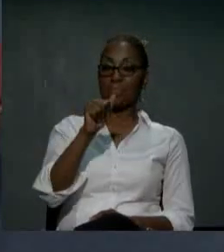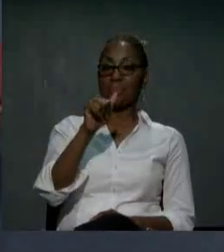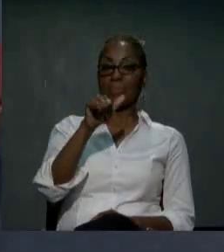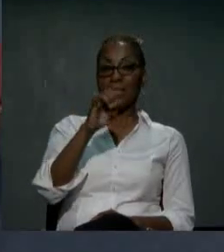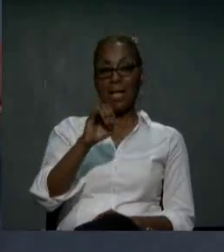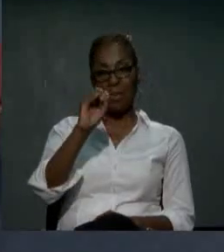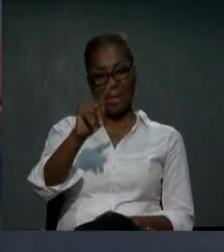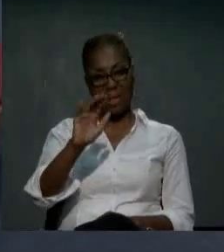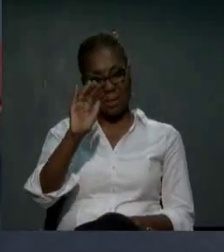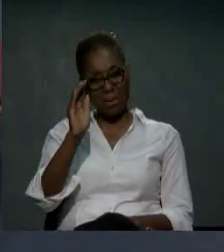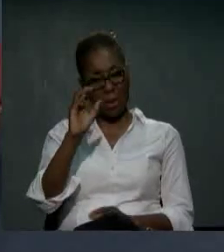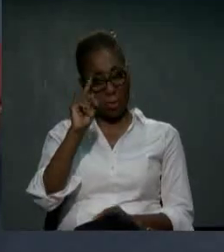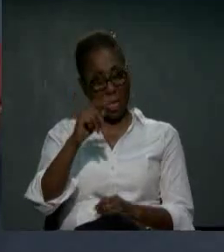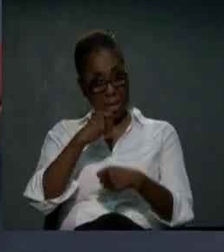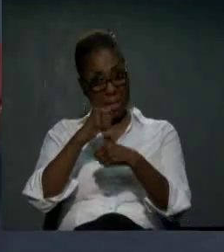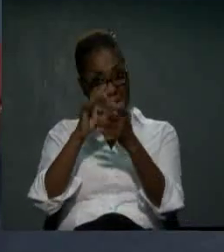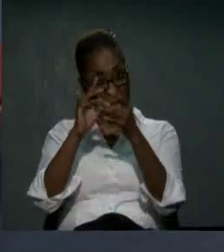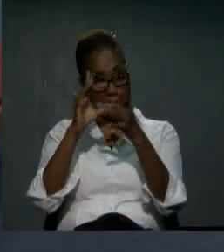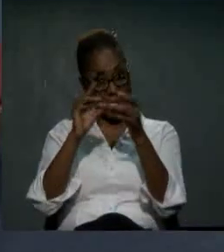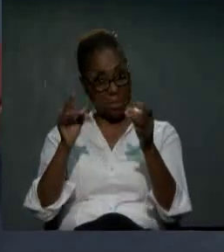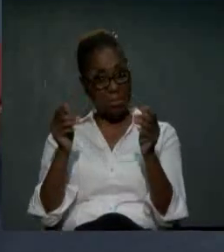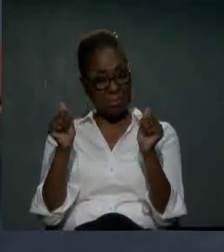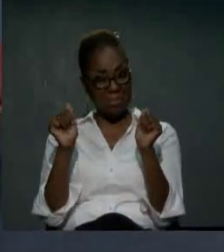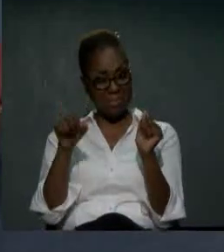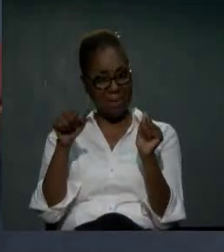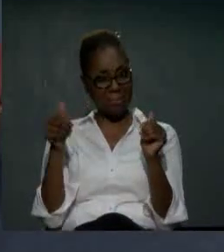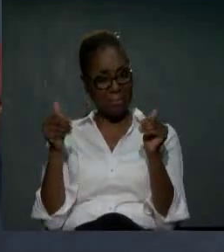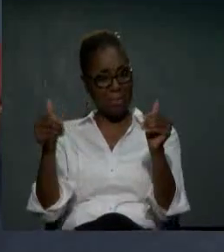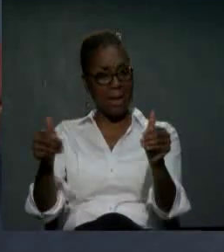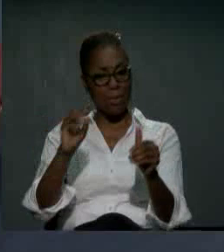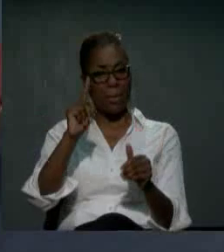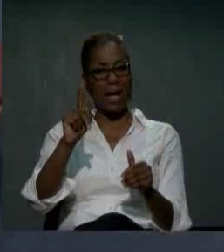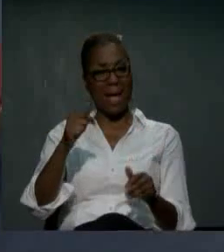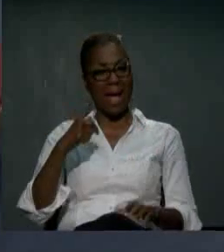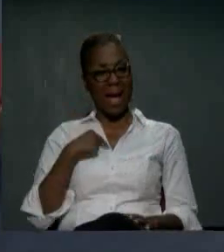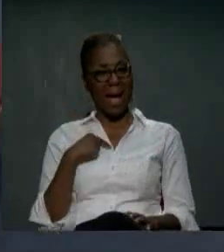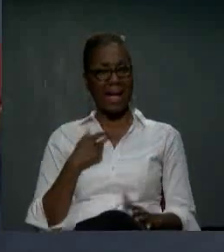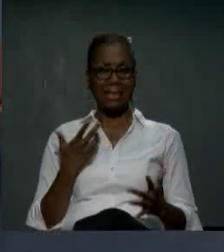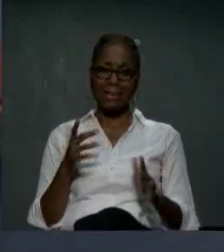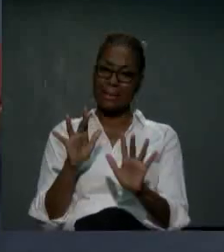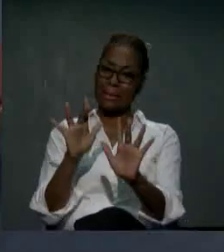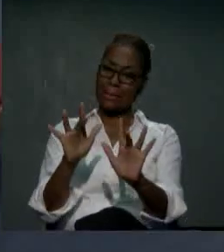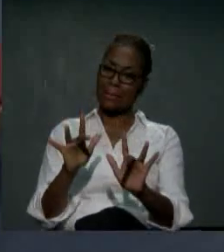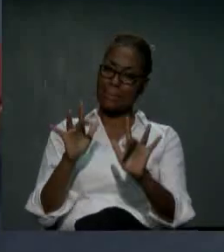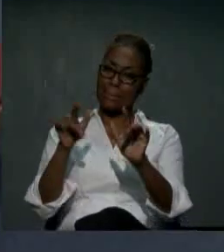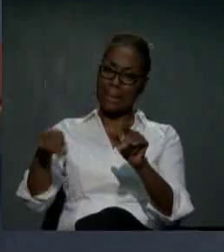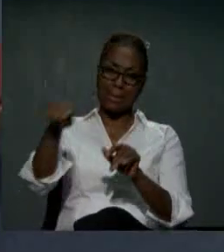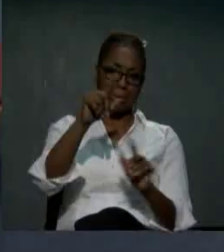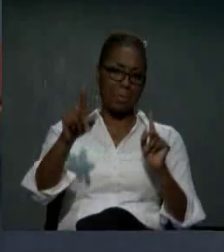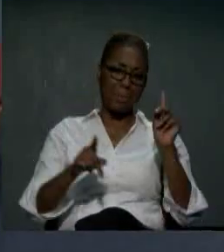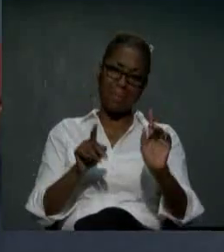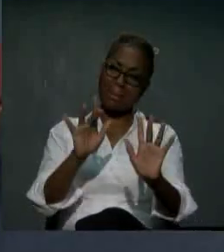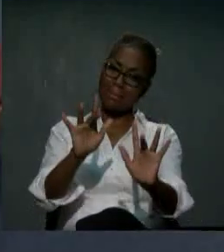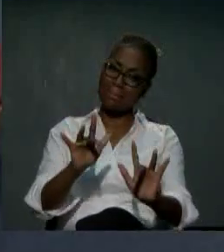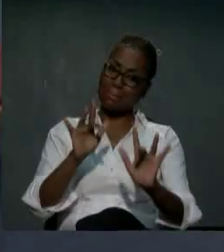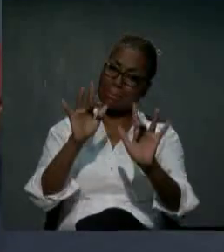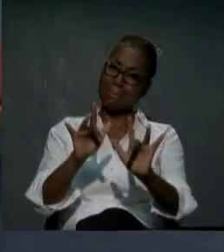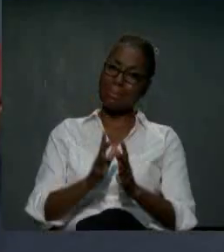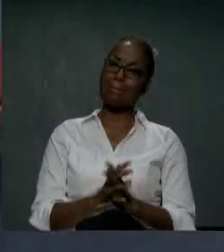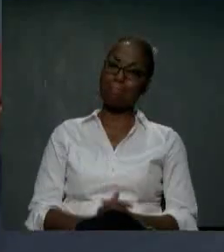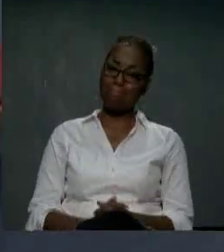Time to make comments, or you just want? Yes, go ahead. I feel for all these people out there, and